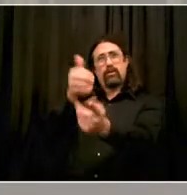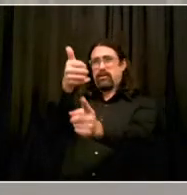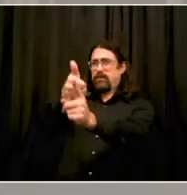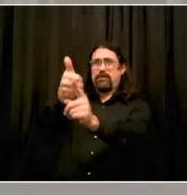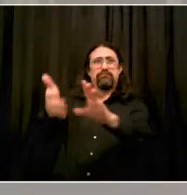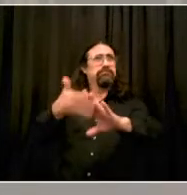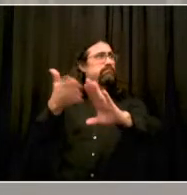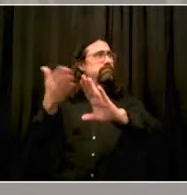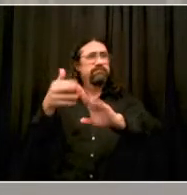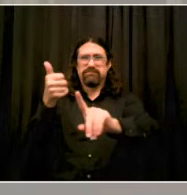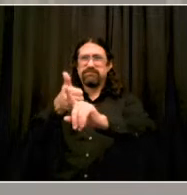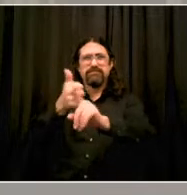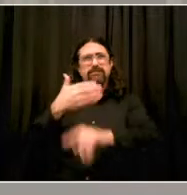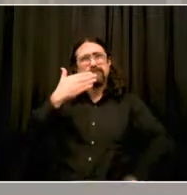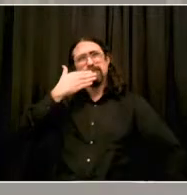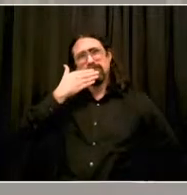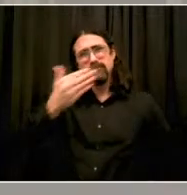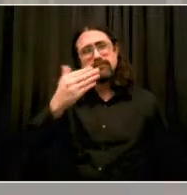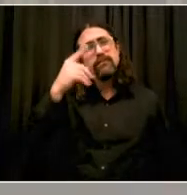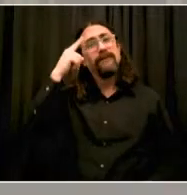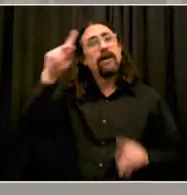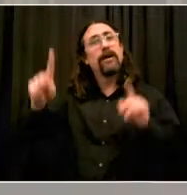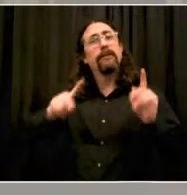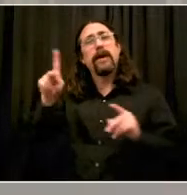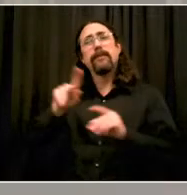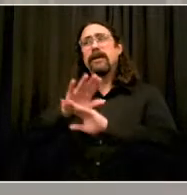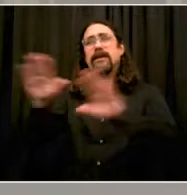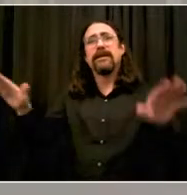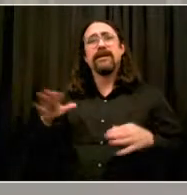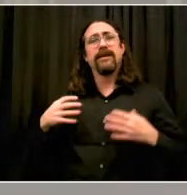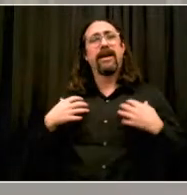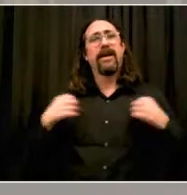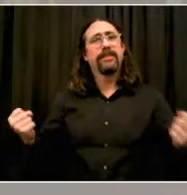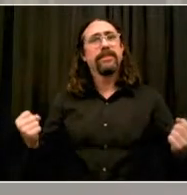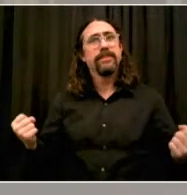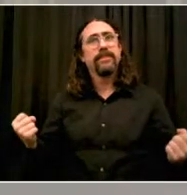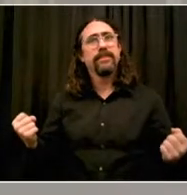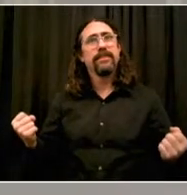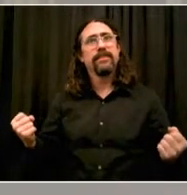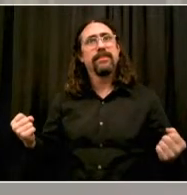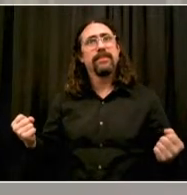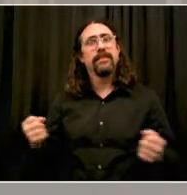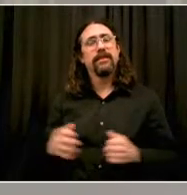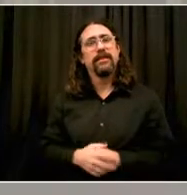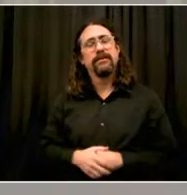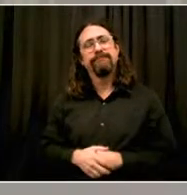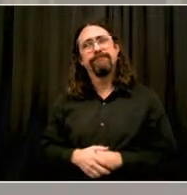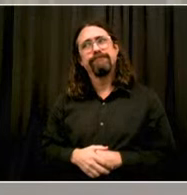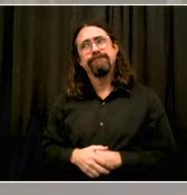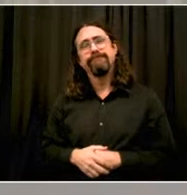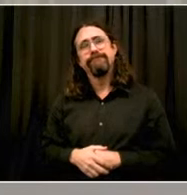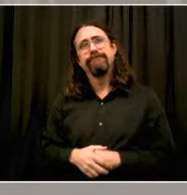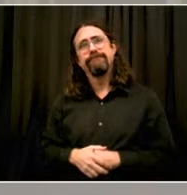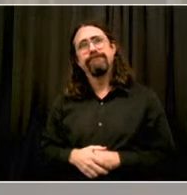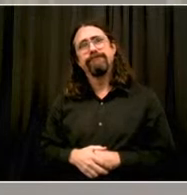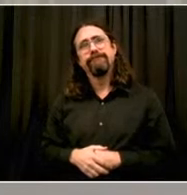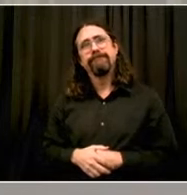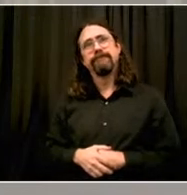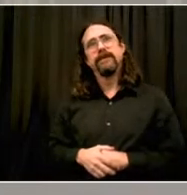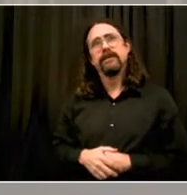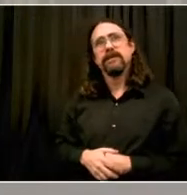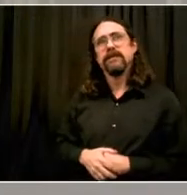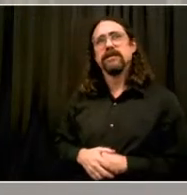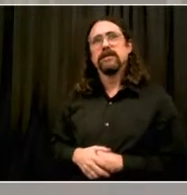is not just being rooted in science, but also, having the humility to say we have to learn